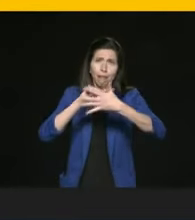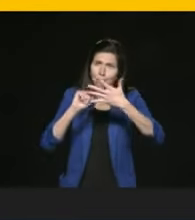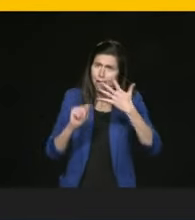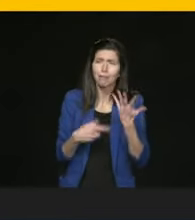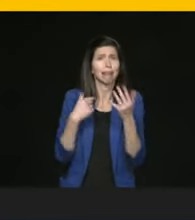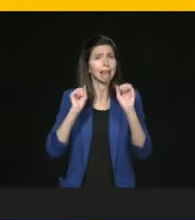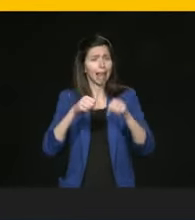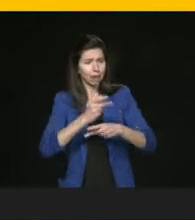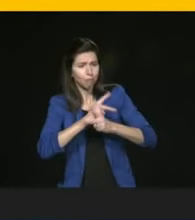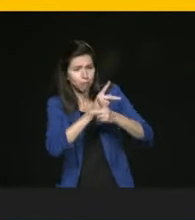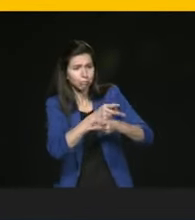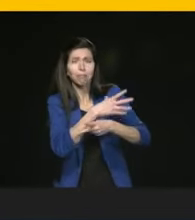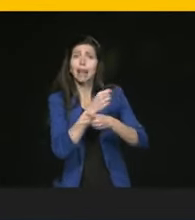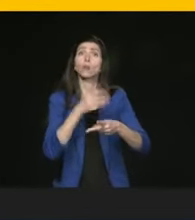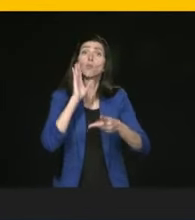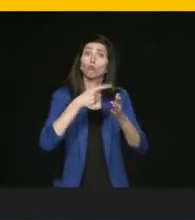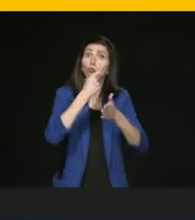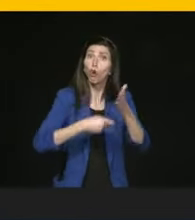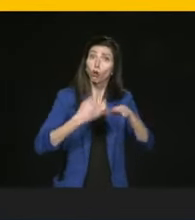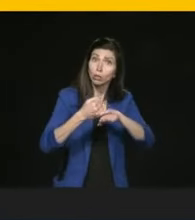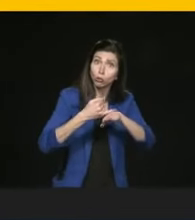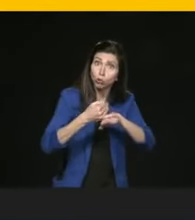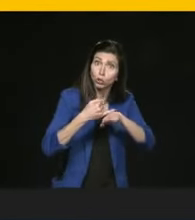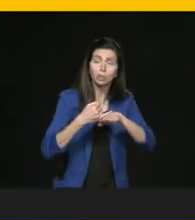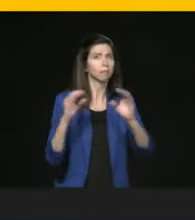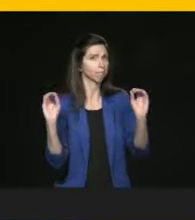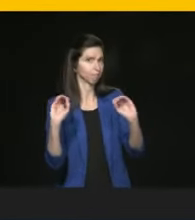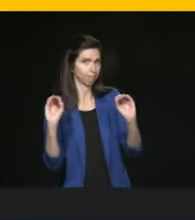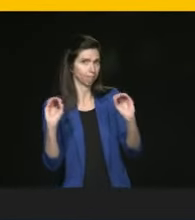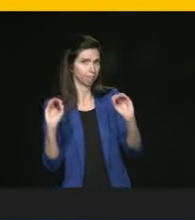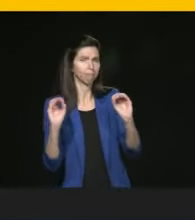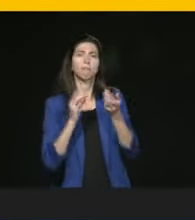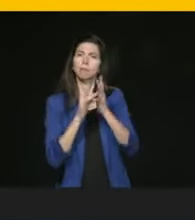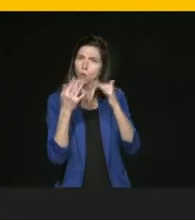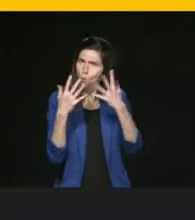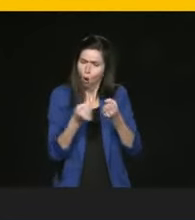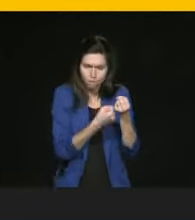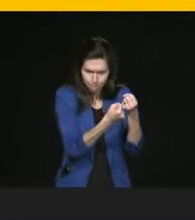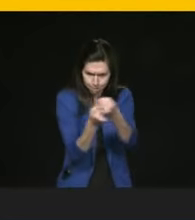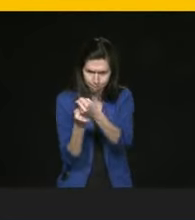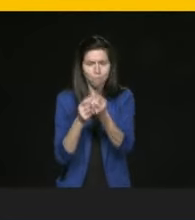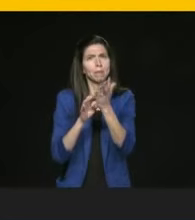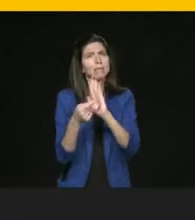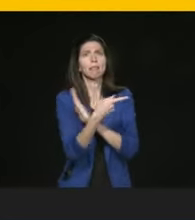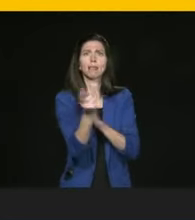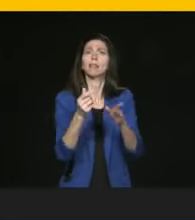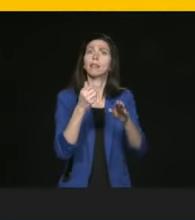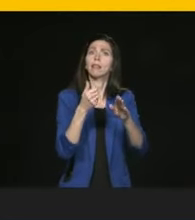businesses and ensuring they are well-positioned for the recovery to come.